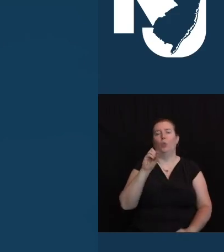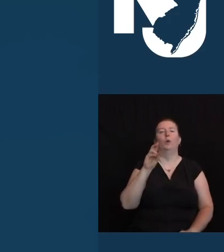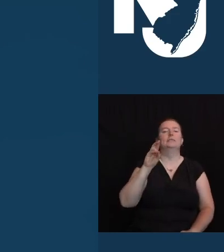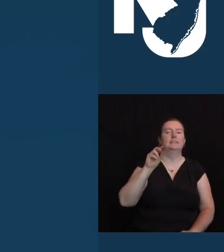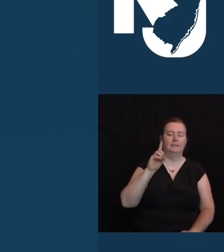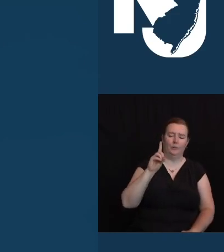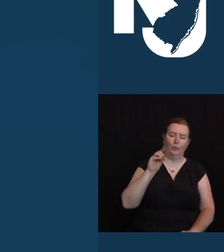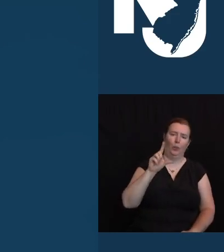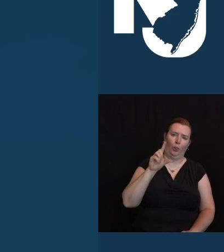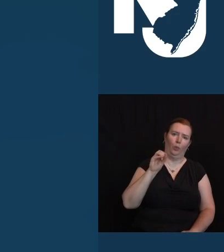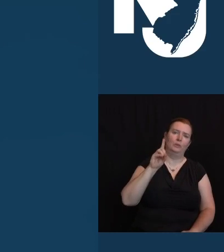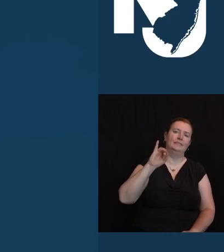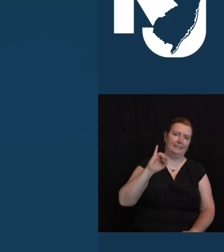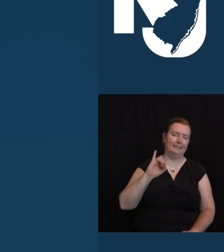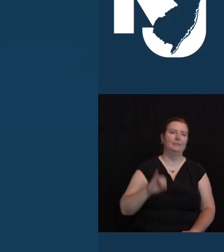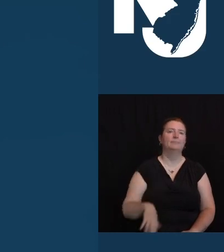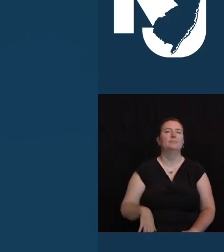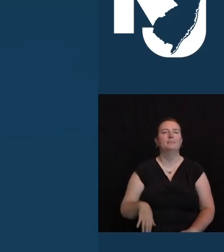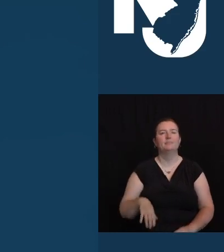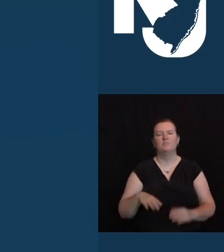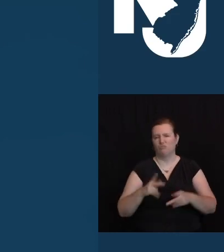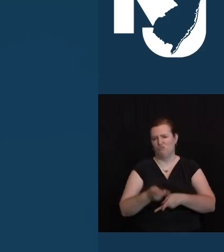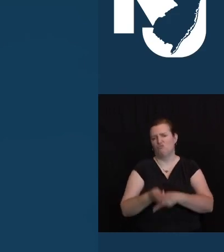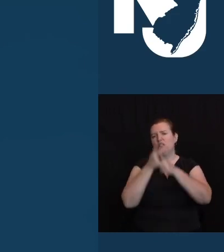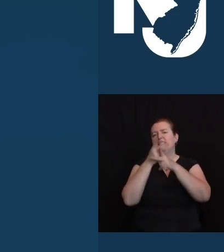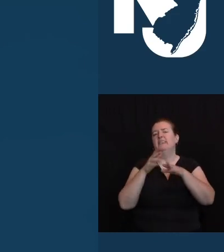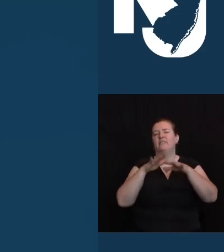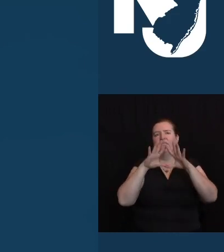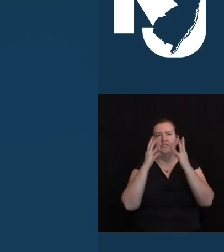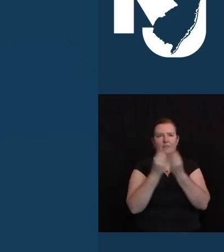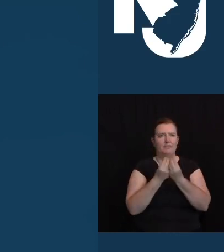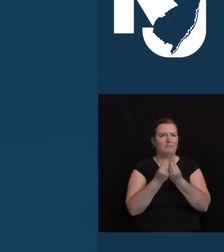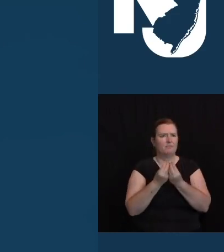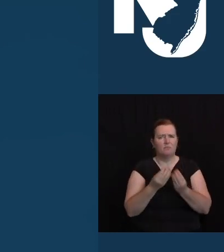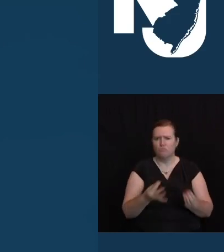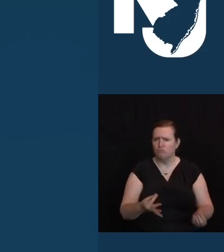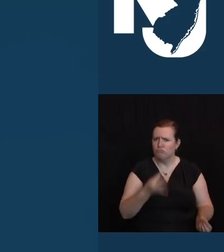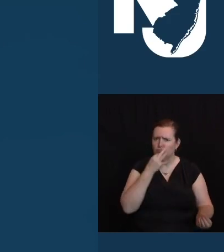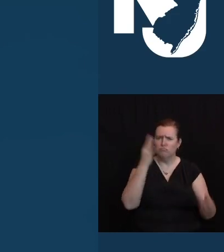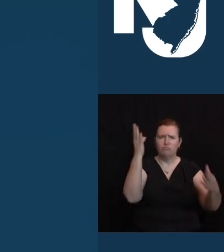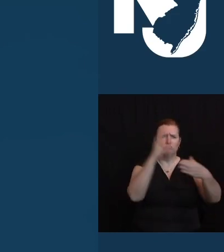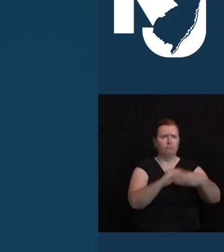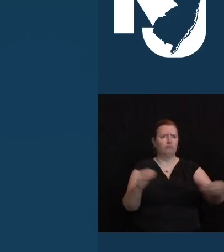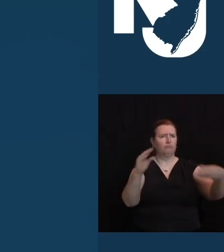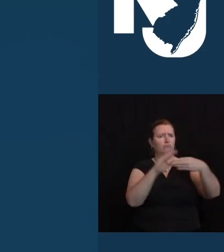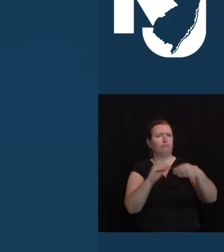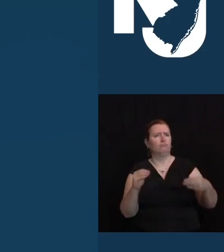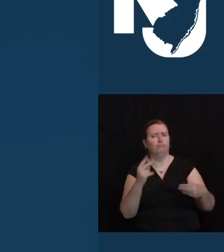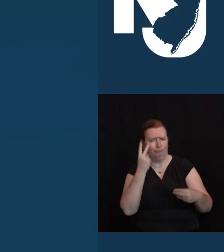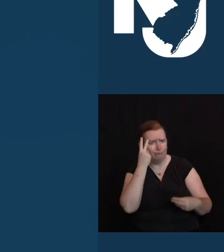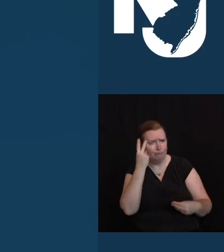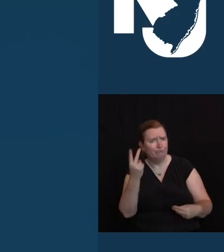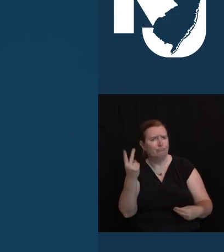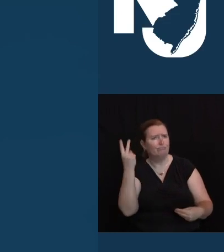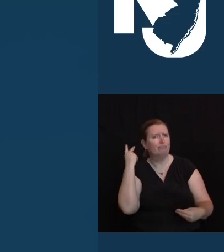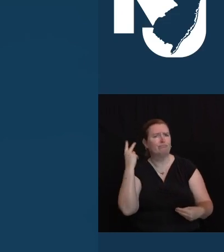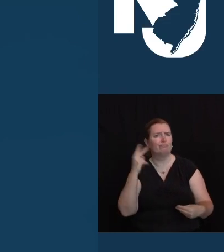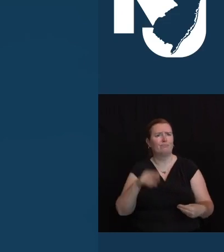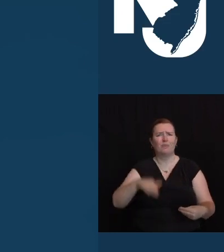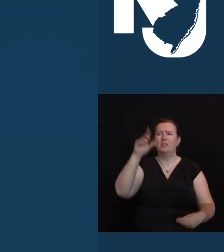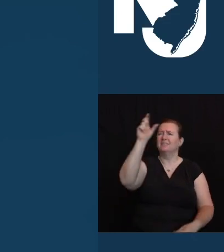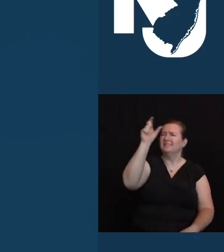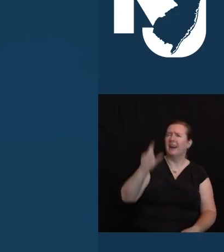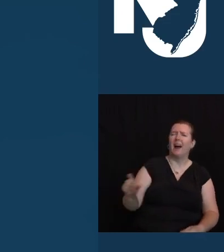passion. She was an expert storyteller, recalling her upbringing in Italy and her experiences living both there and